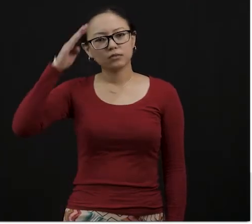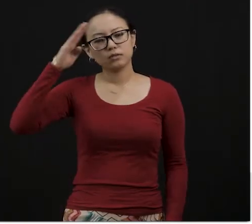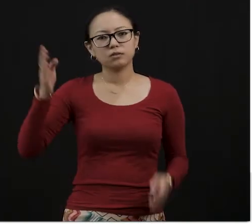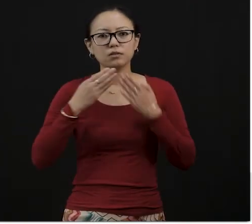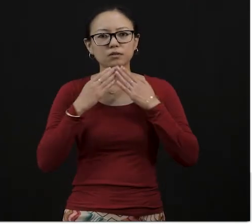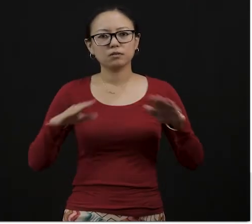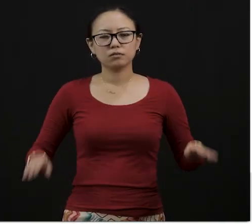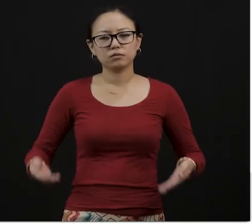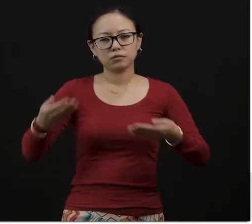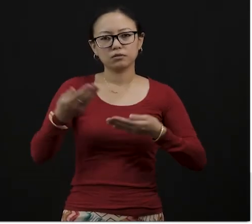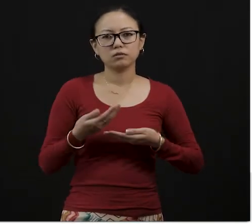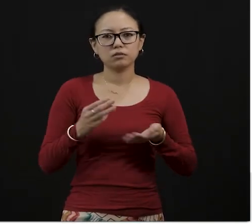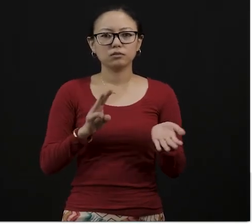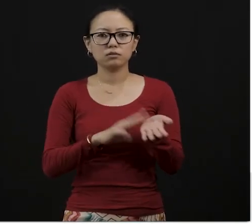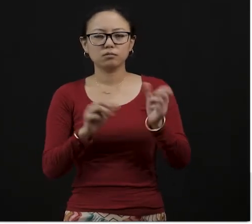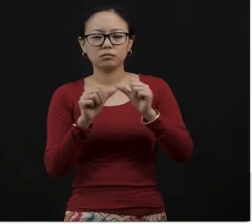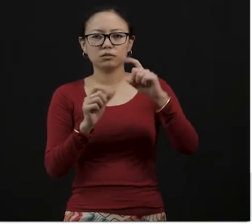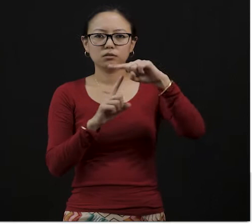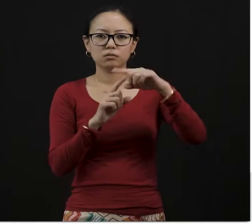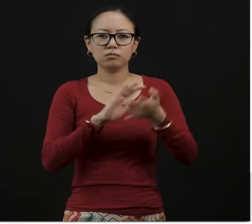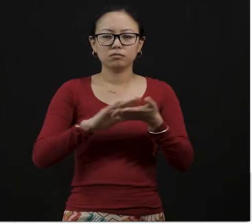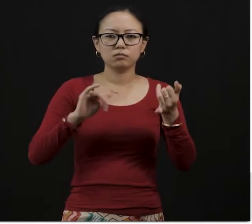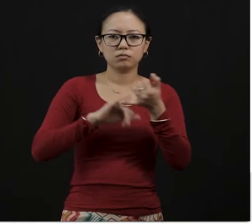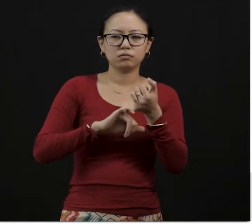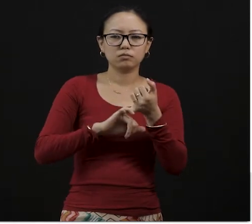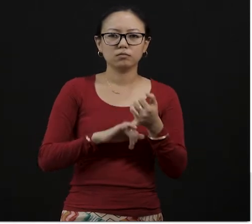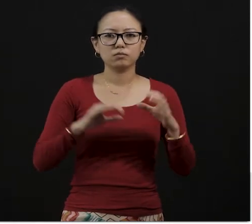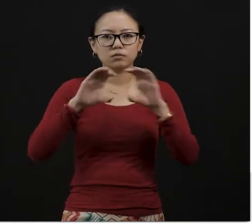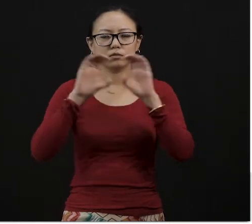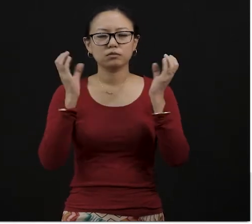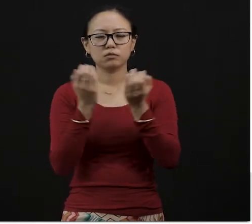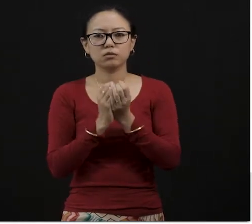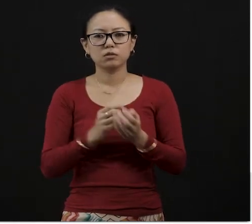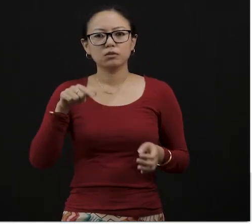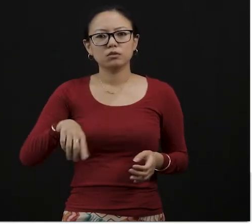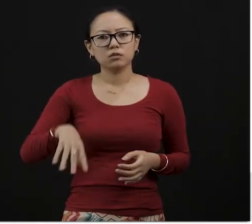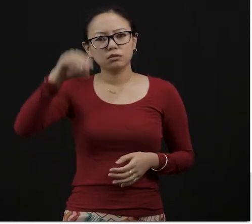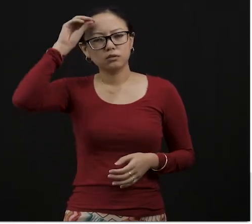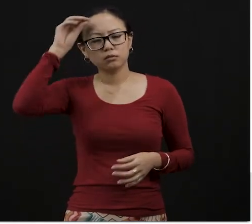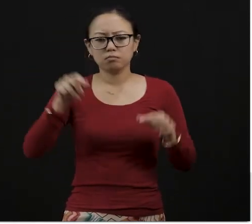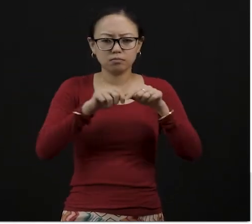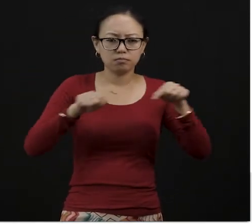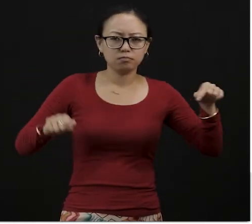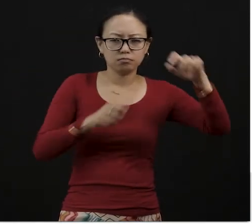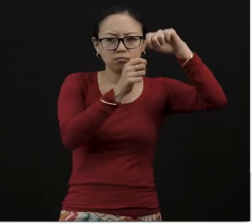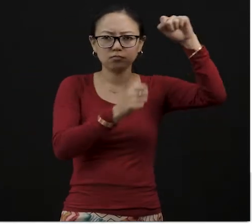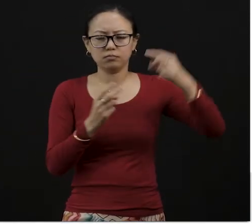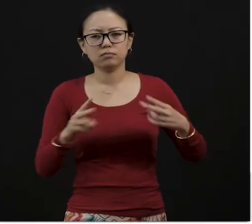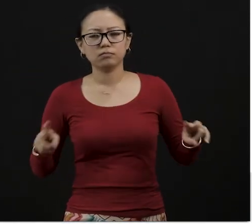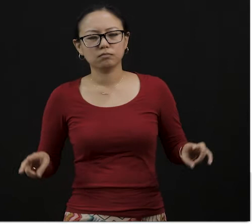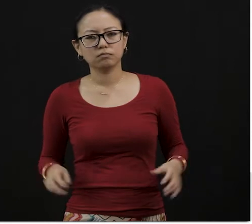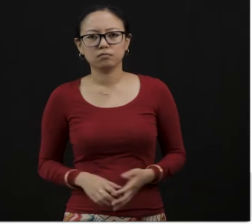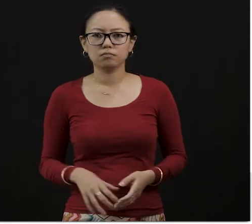Hello students, welcome back to math class. Today we will learn about measurement, chapter 8. So if I ask you how tall are